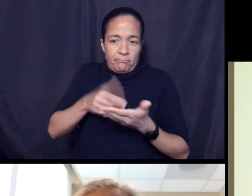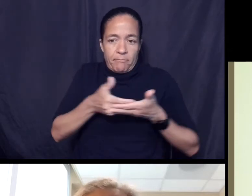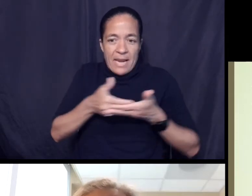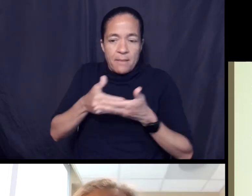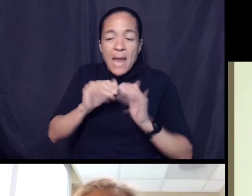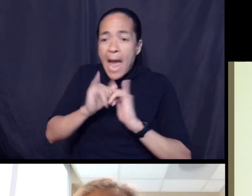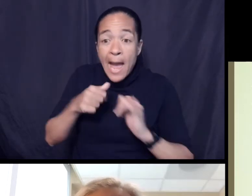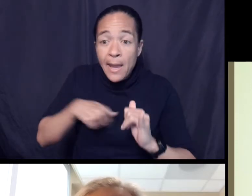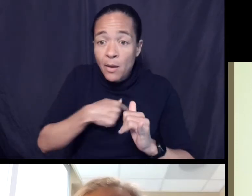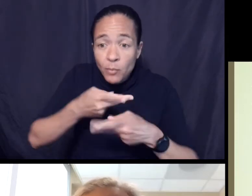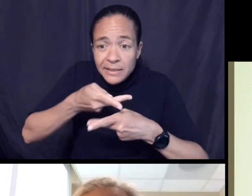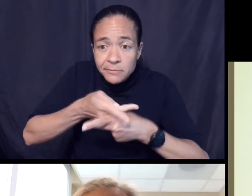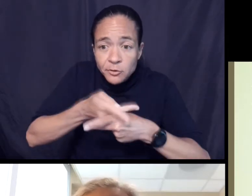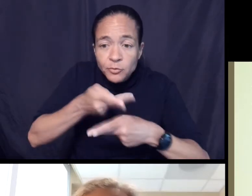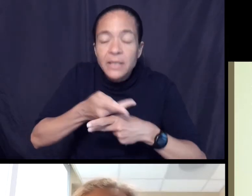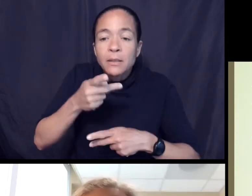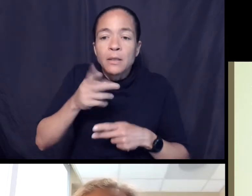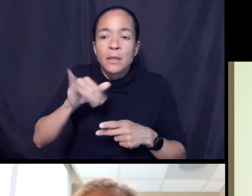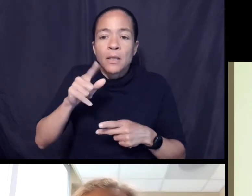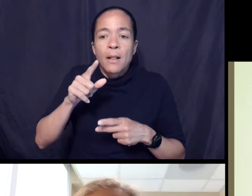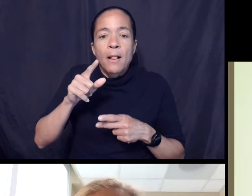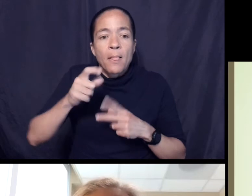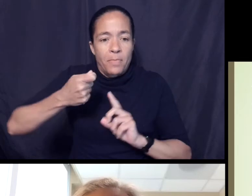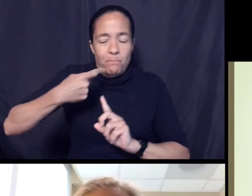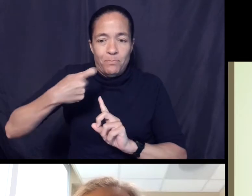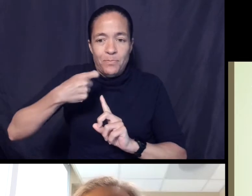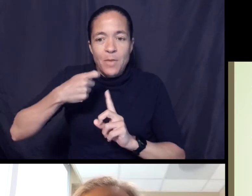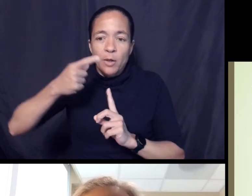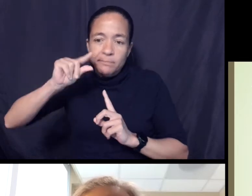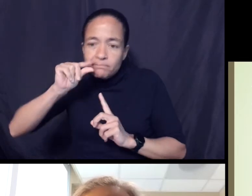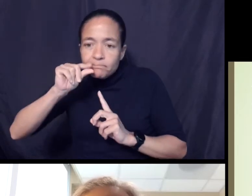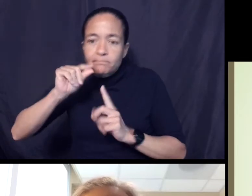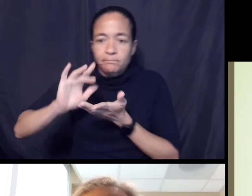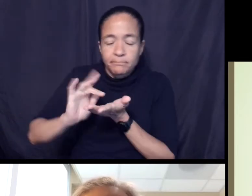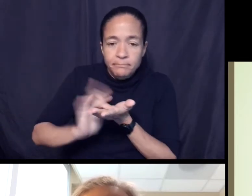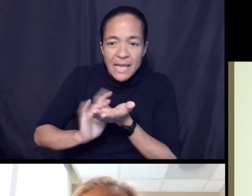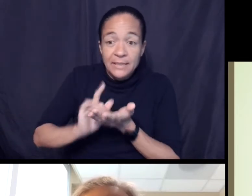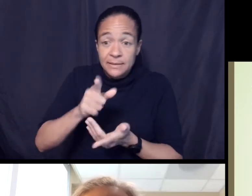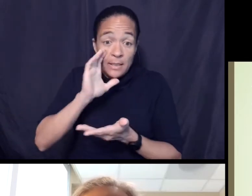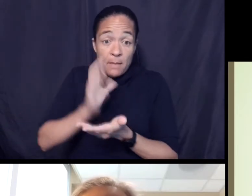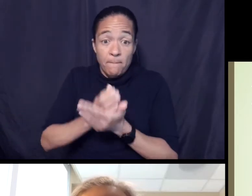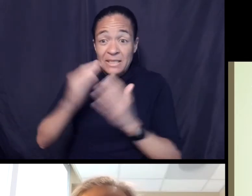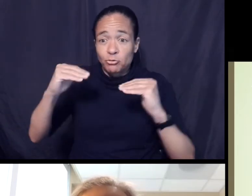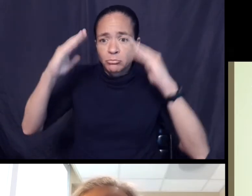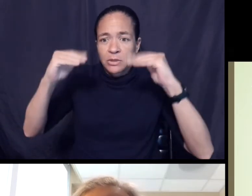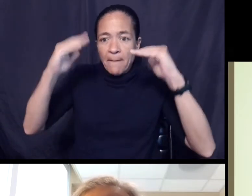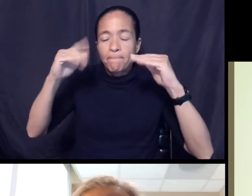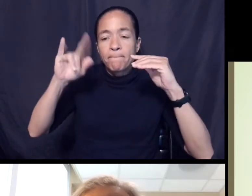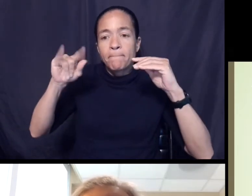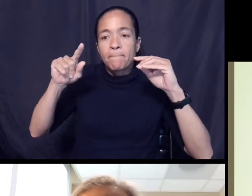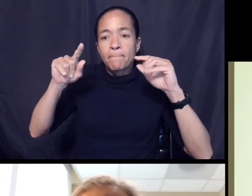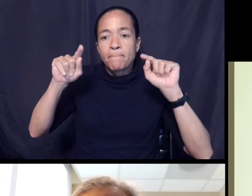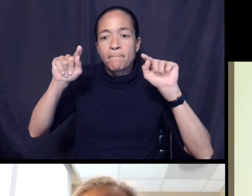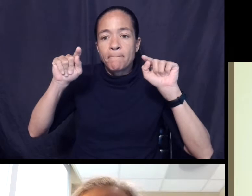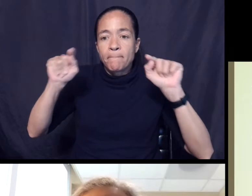antiviral agent, the most common being ganciclovir. And in the photographs here, the top photos are showing a